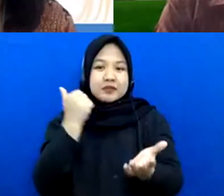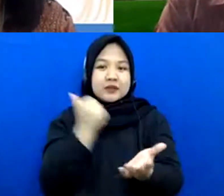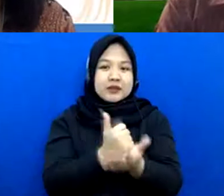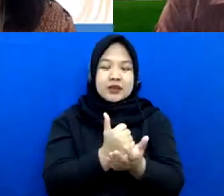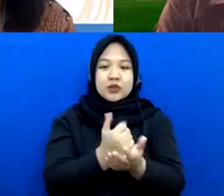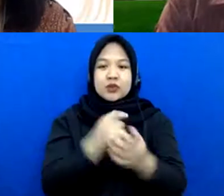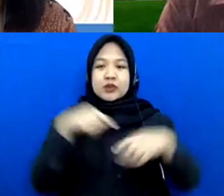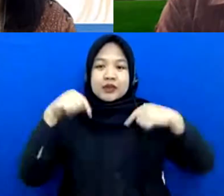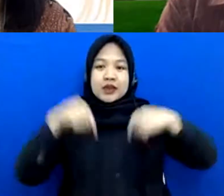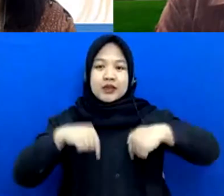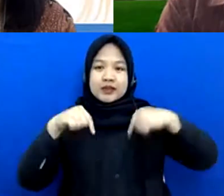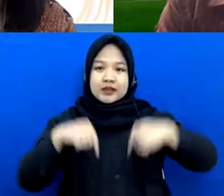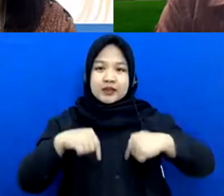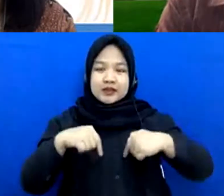time.